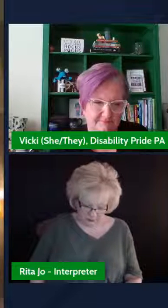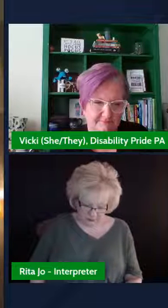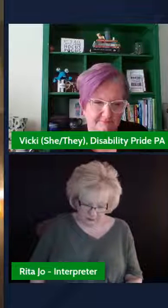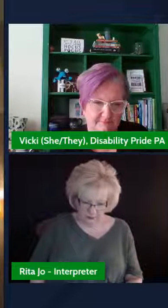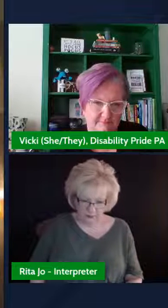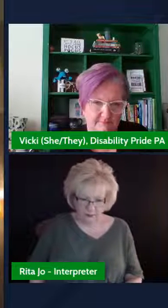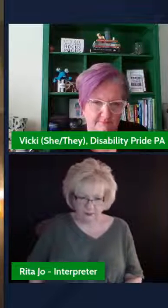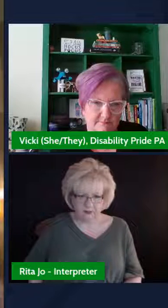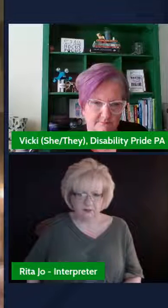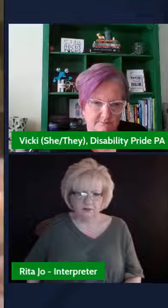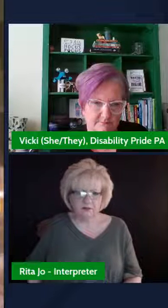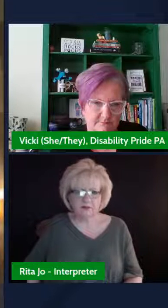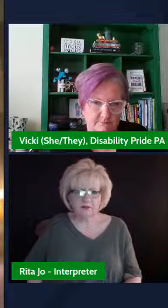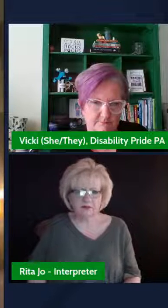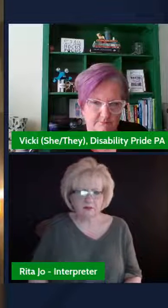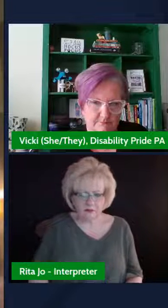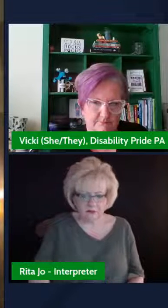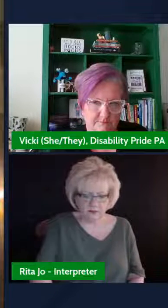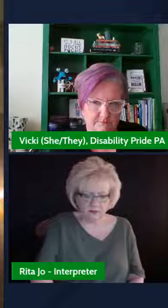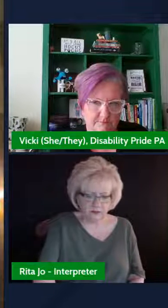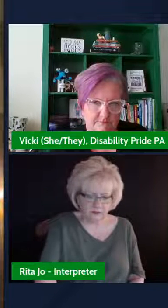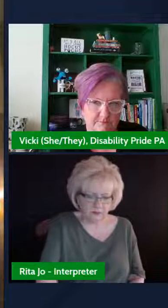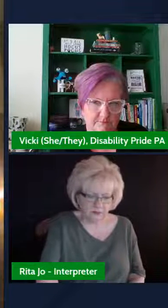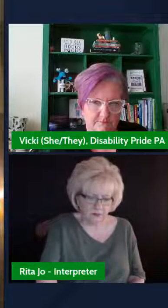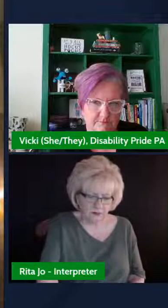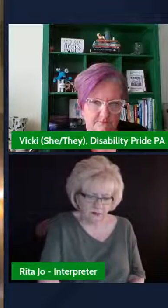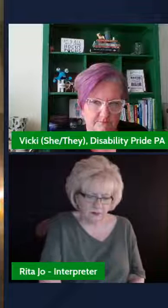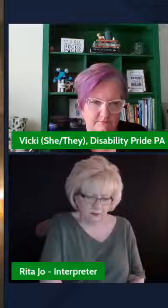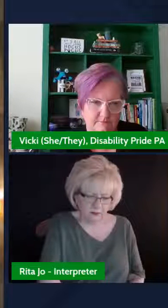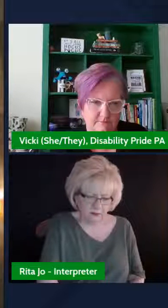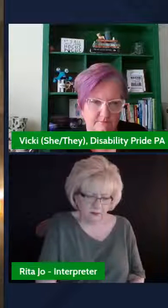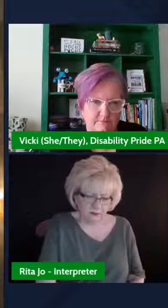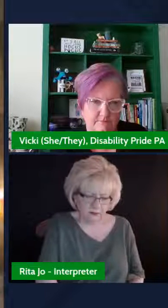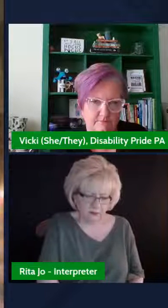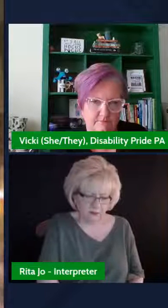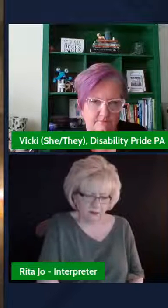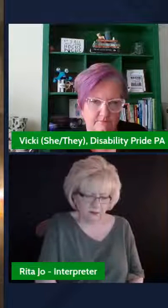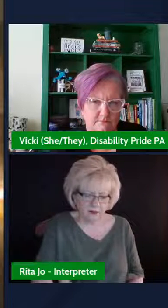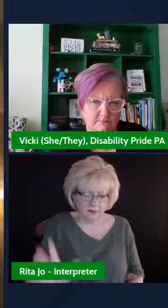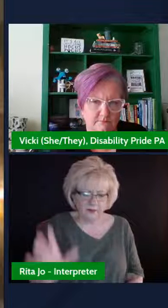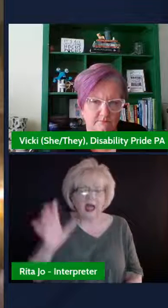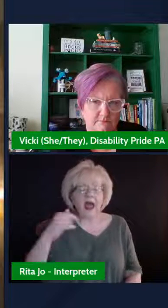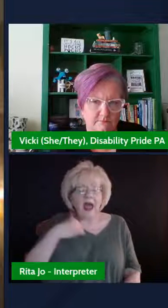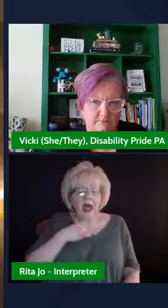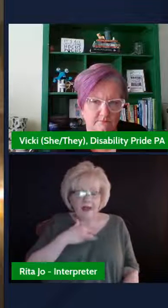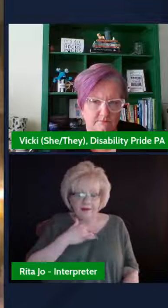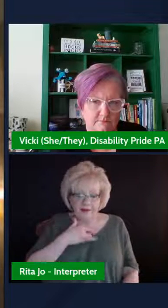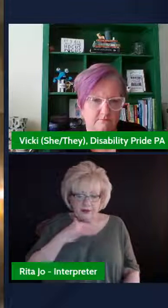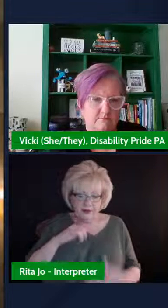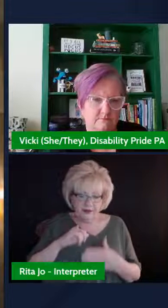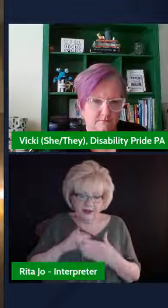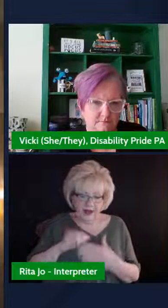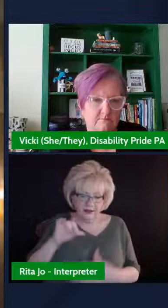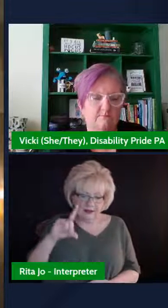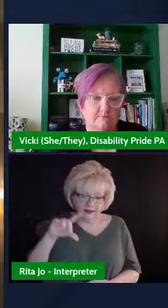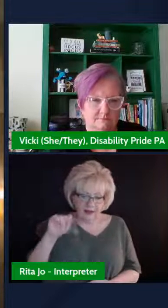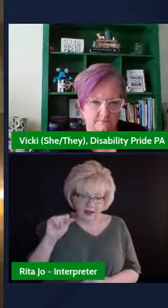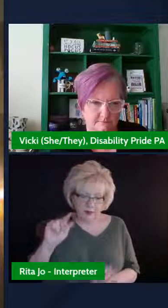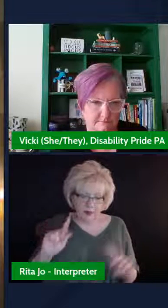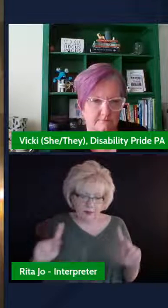I think I am very much so a proponent that disabled people should have the right to direct our own